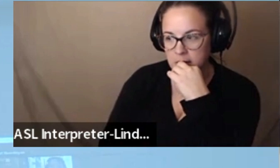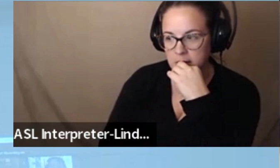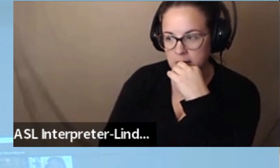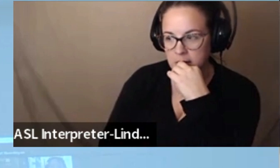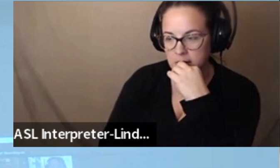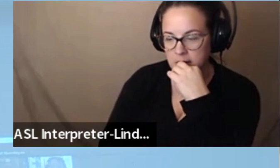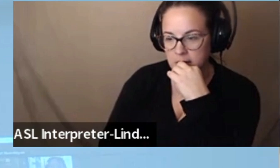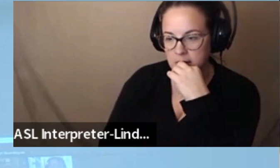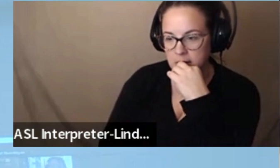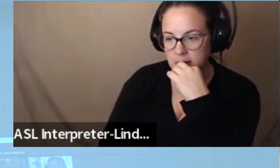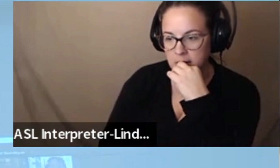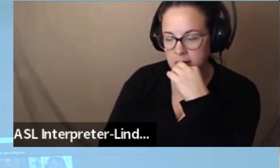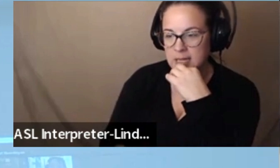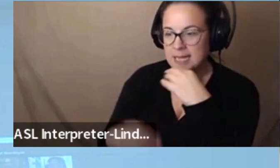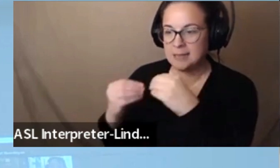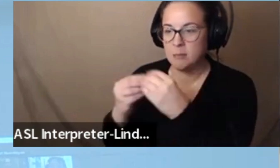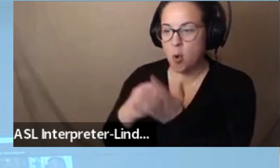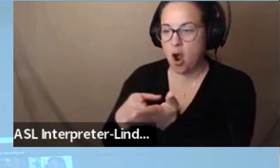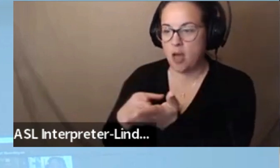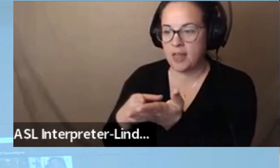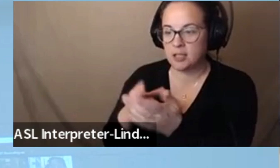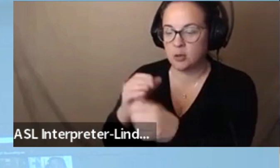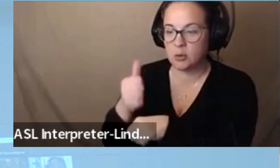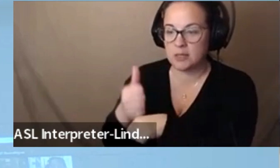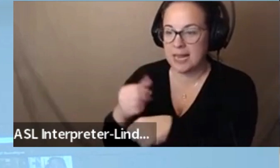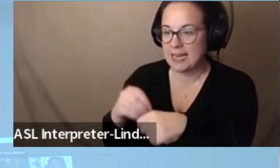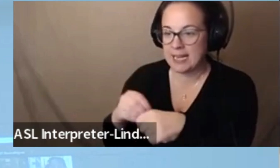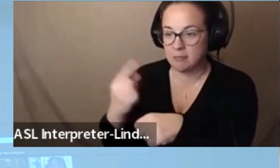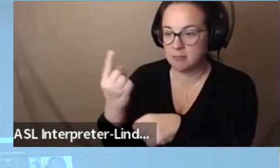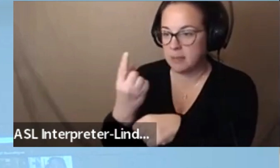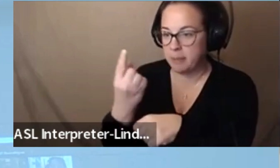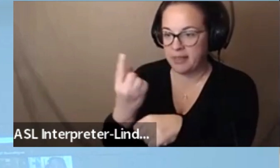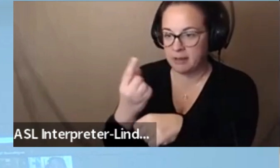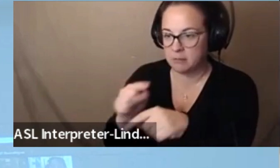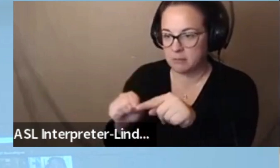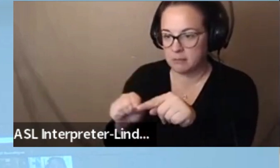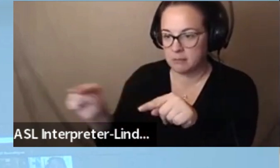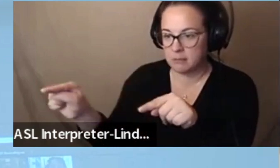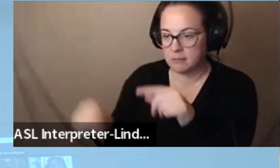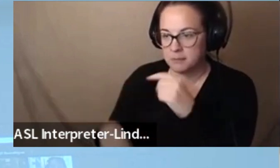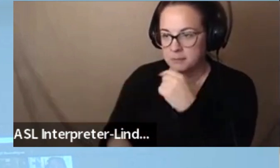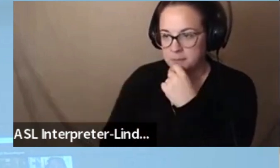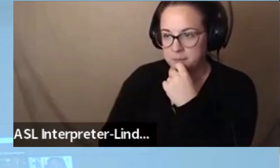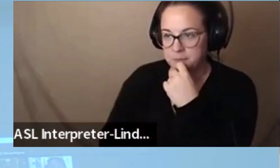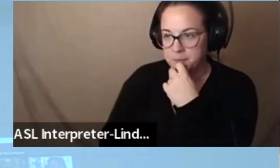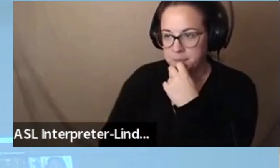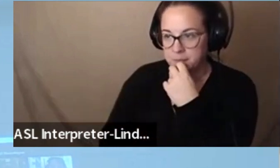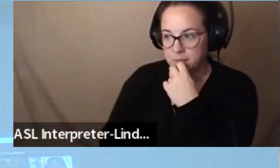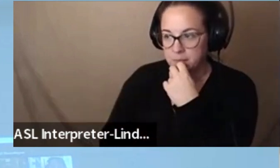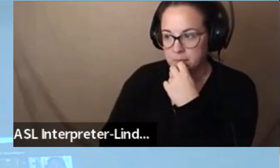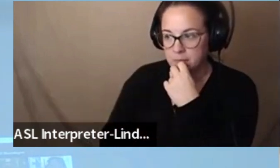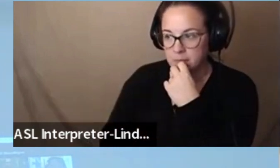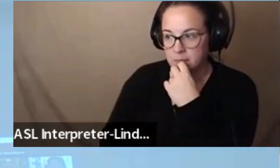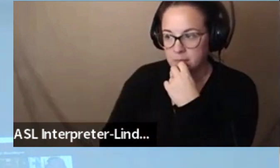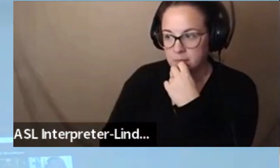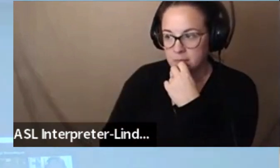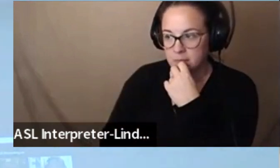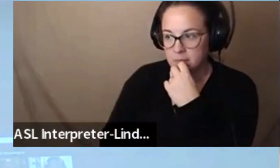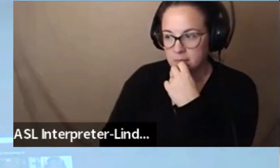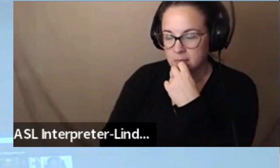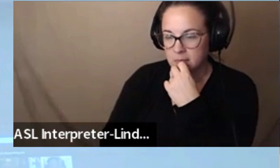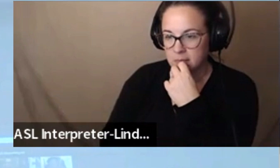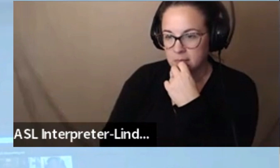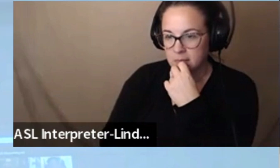set it in Italy? Just because that was where it was originally? Because I don't think Shakespeare had authentic. That's a good